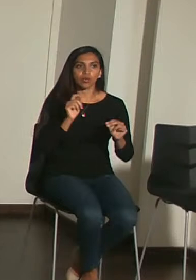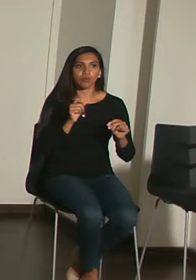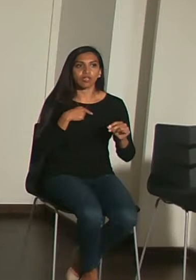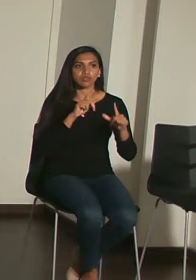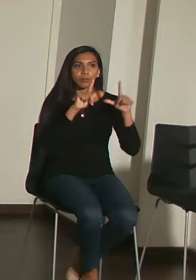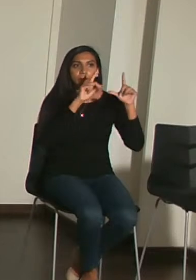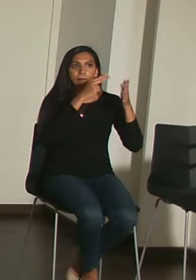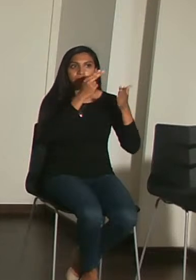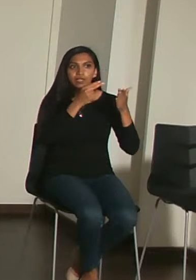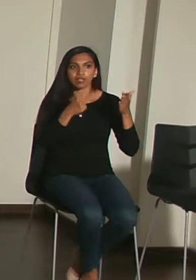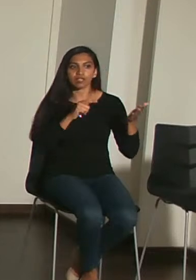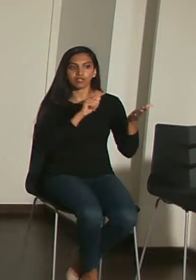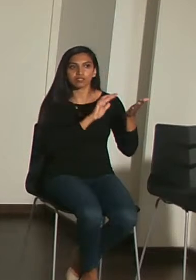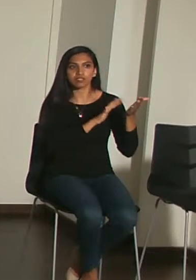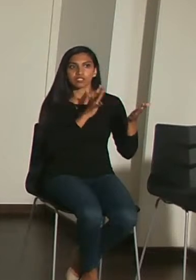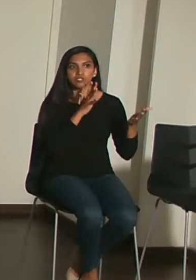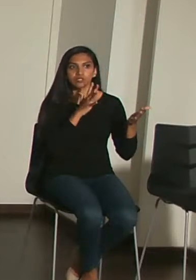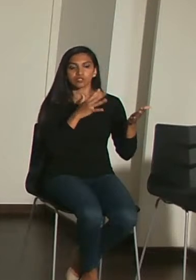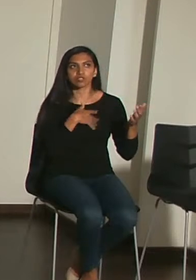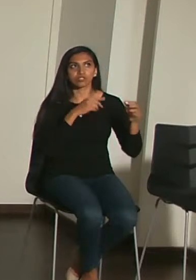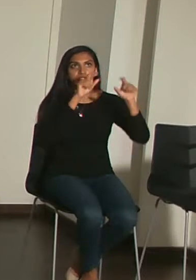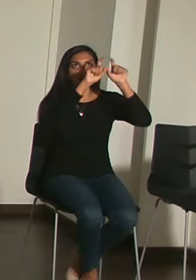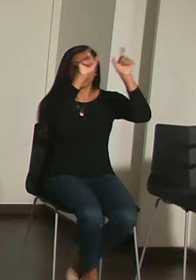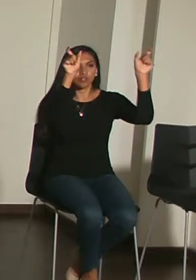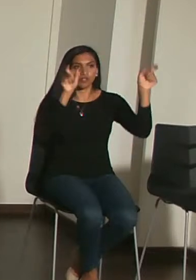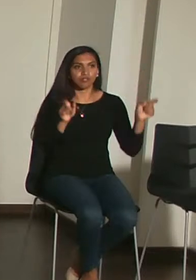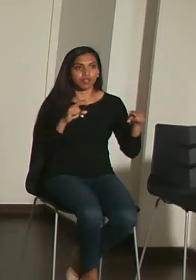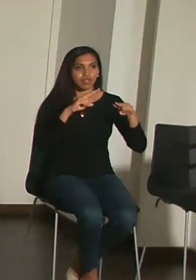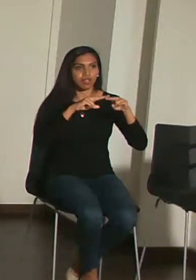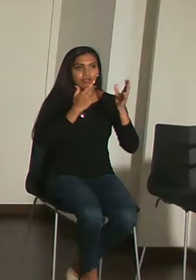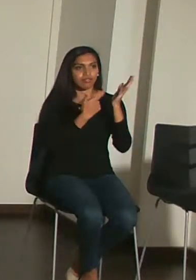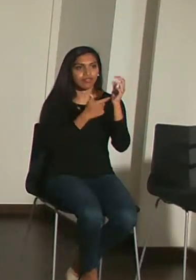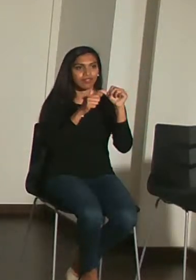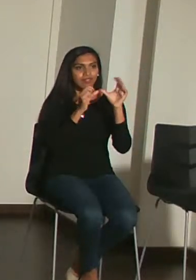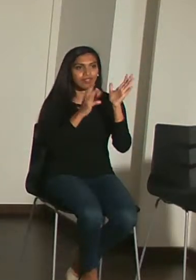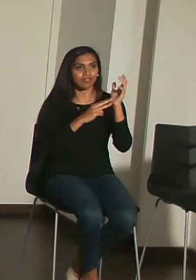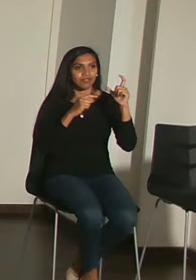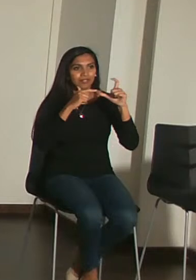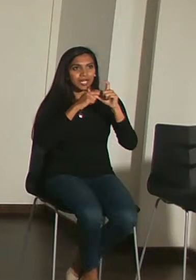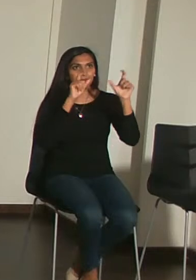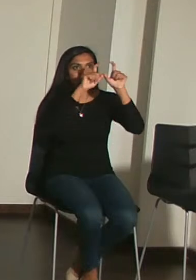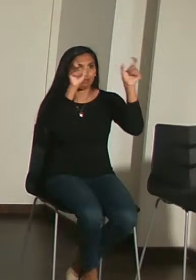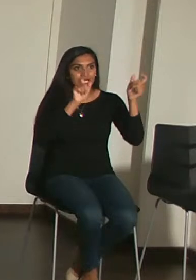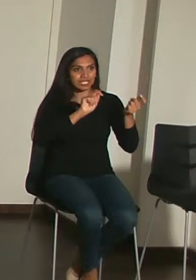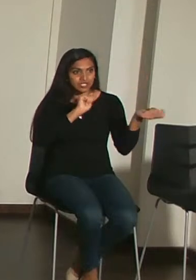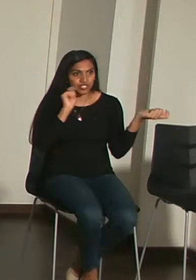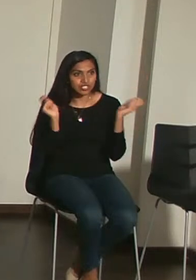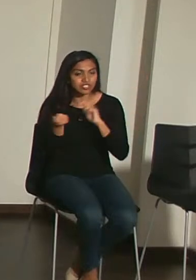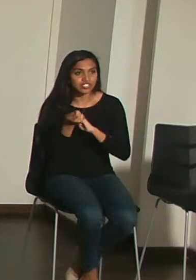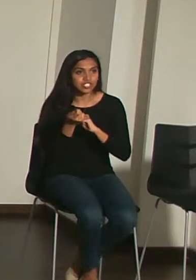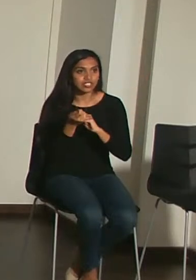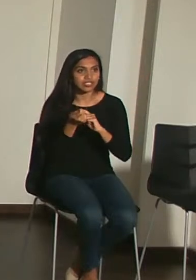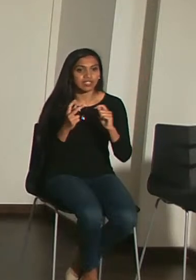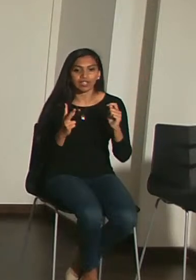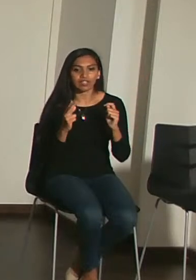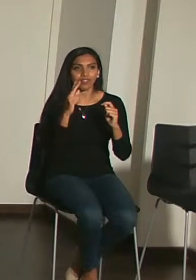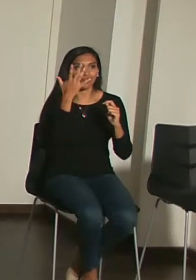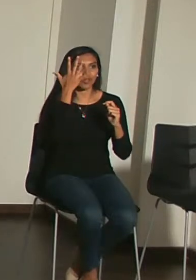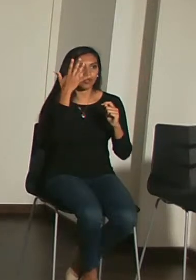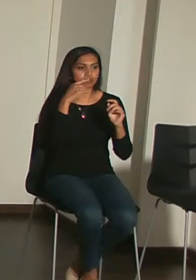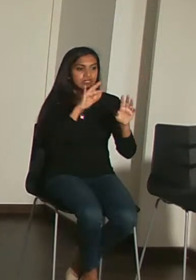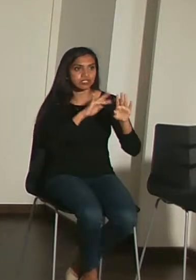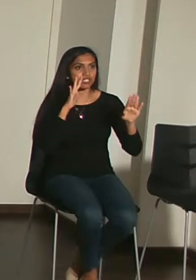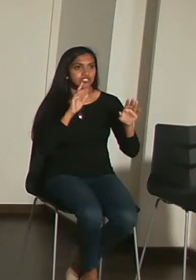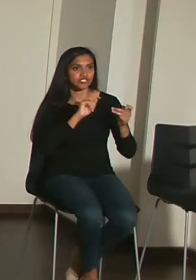then we changed the frame for the painting. So I noticed there's a very subtle thing that we just shifted or paid some